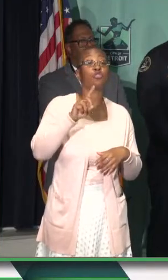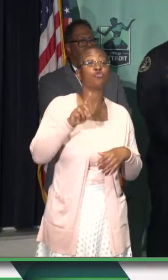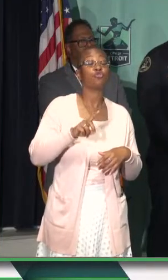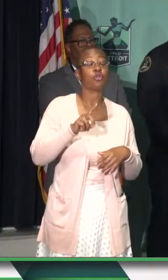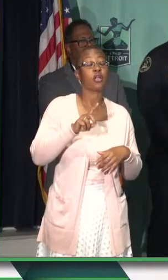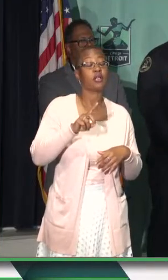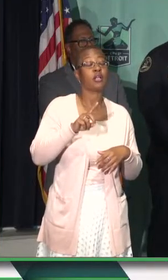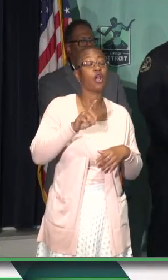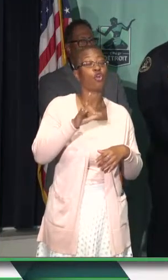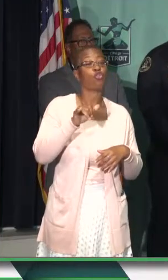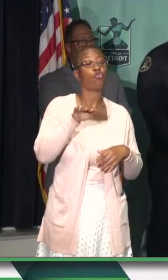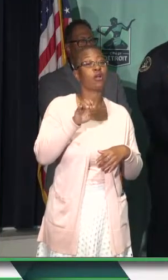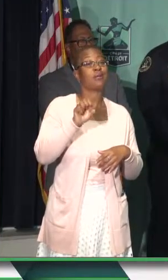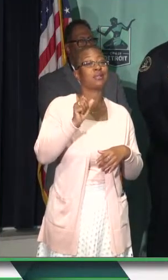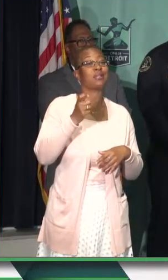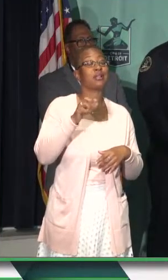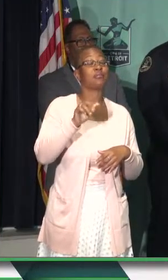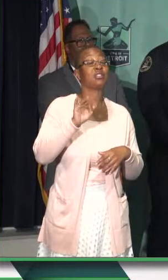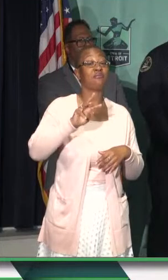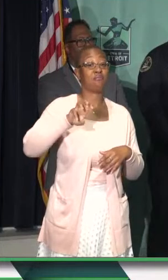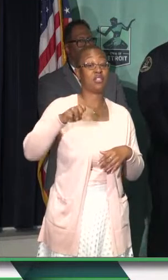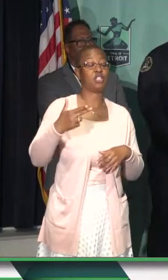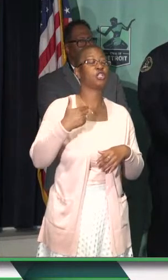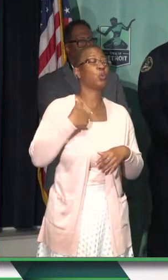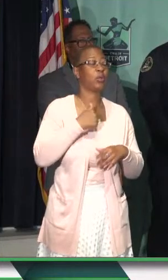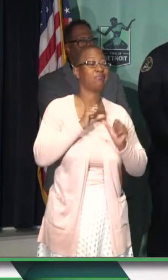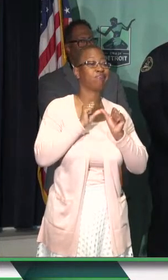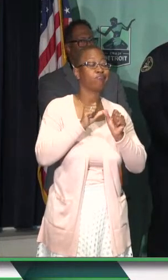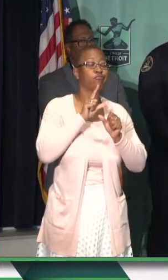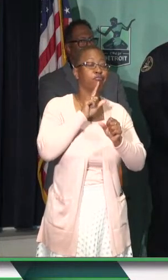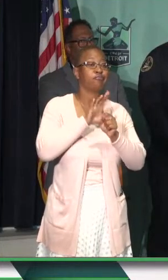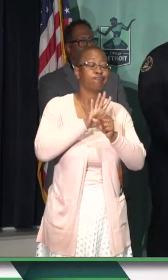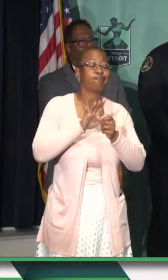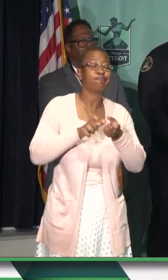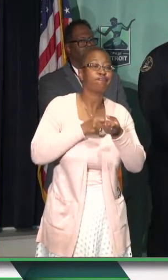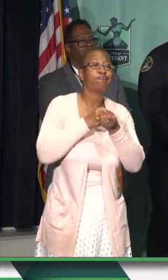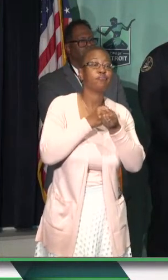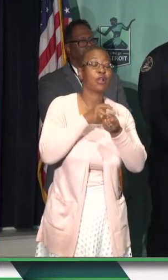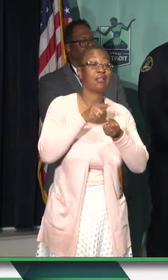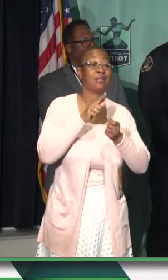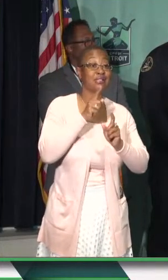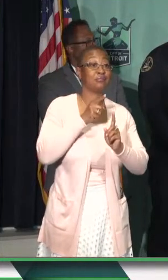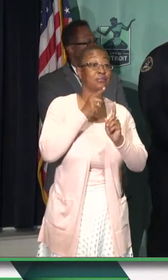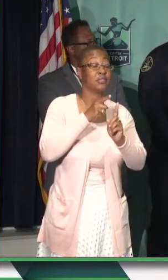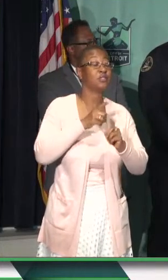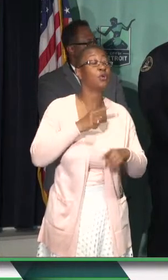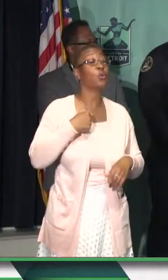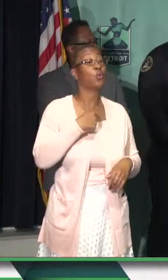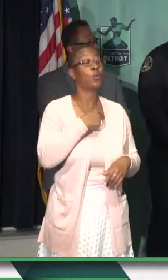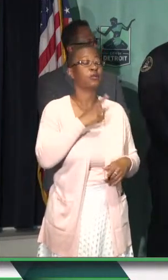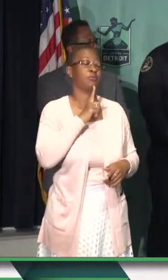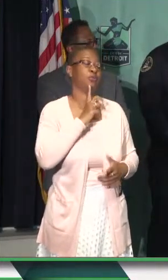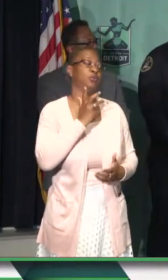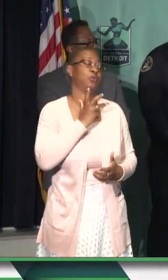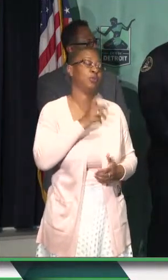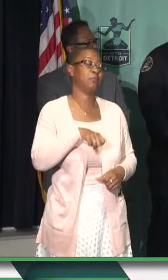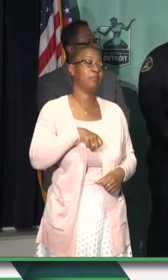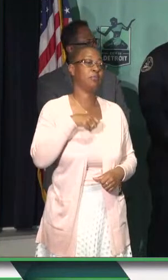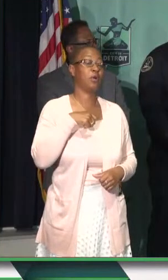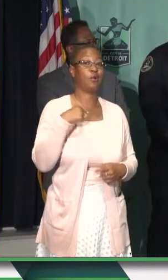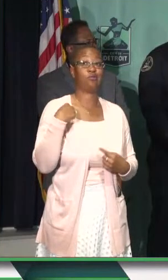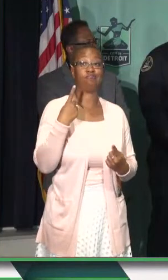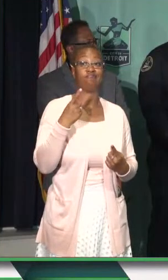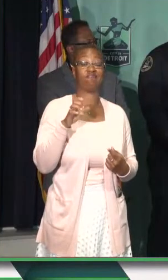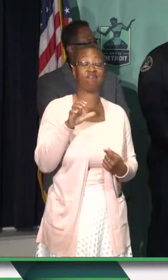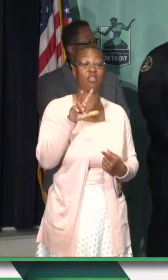our continued support for this endeavor, and we're proud of what we've been able to do over the